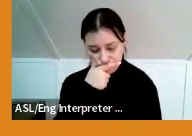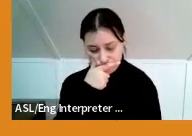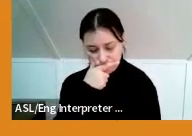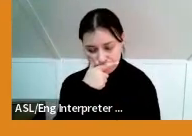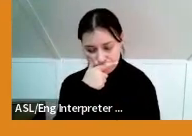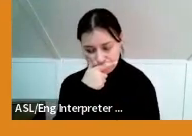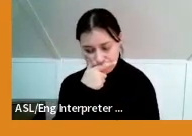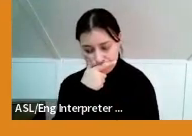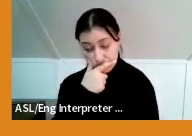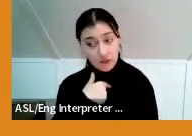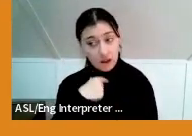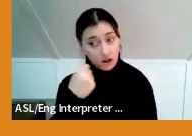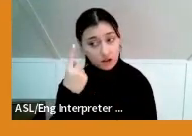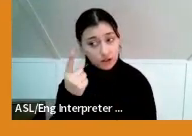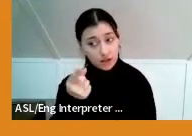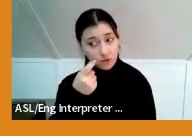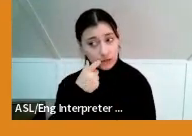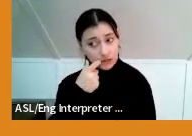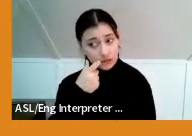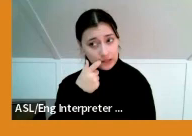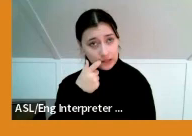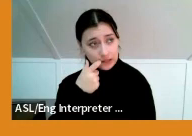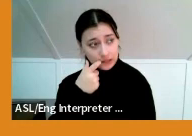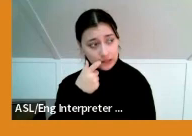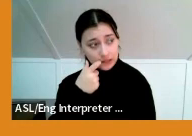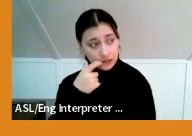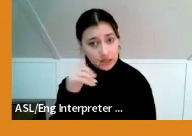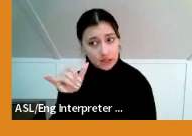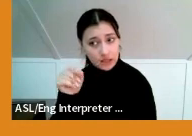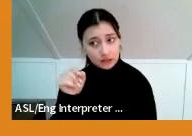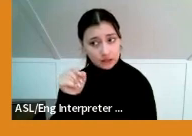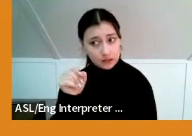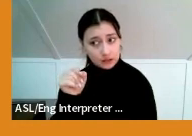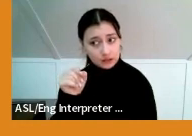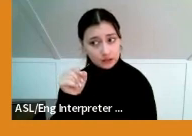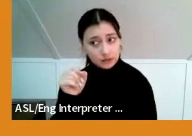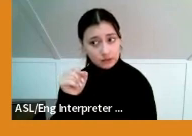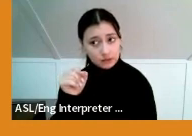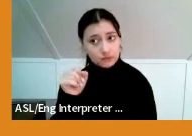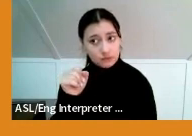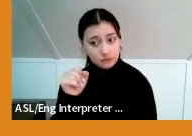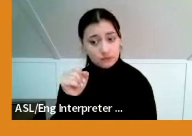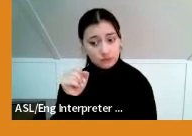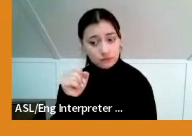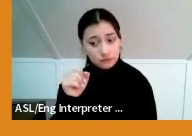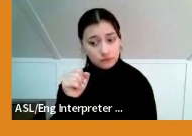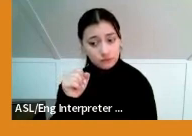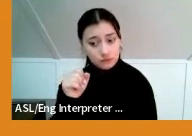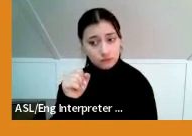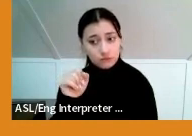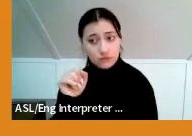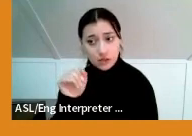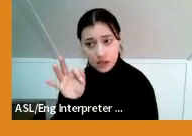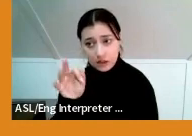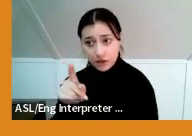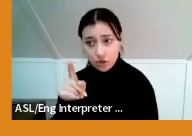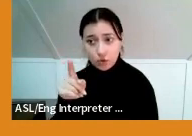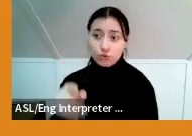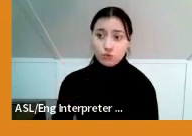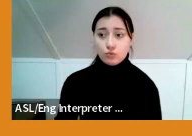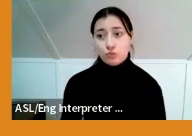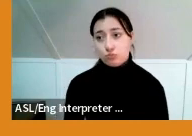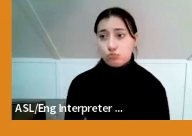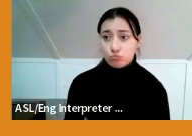If I'm understanding your question correctly, yes. I mean, if you are doing